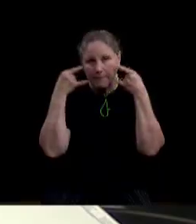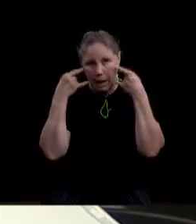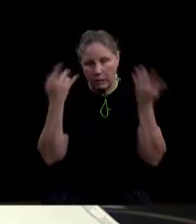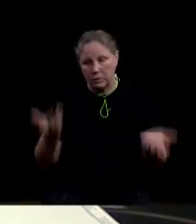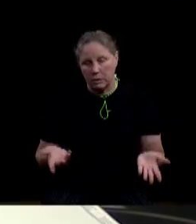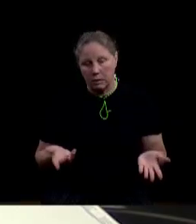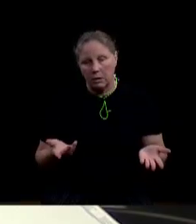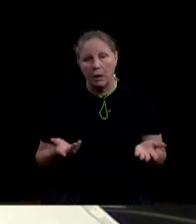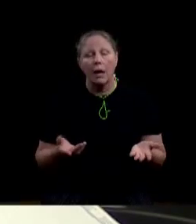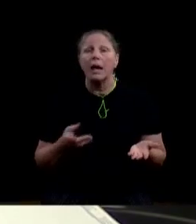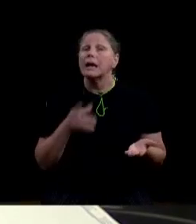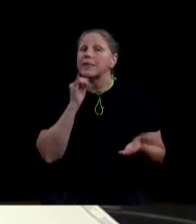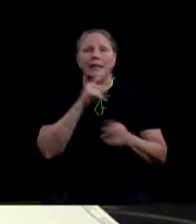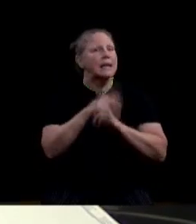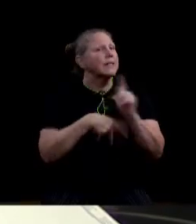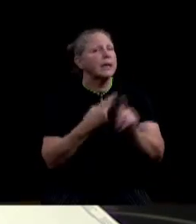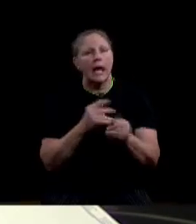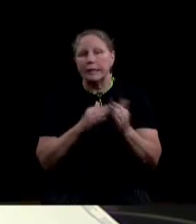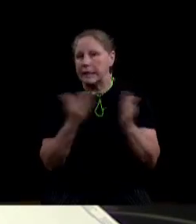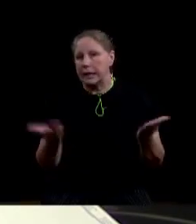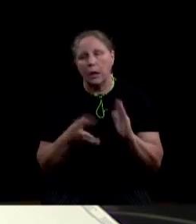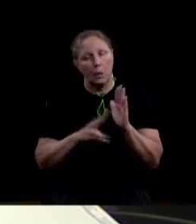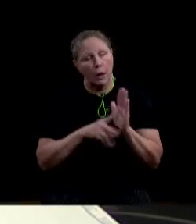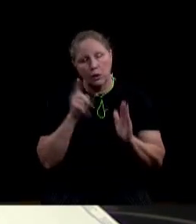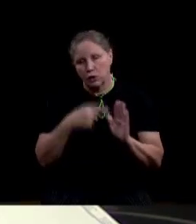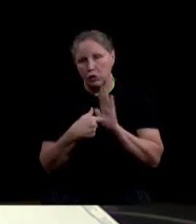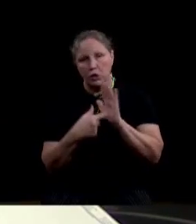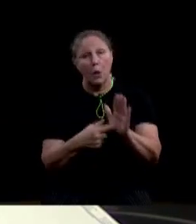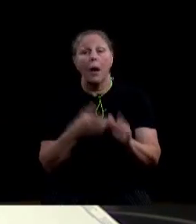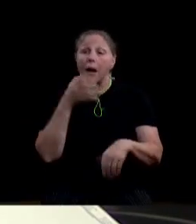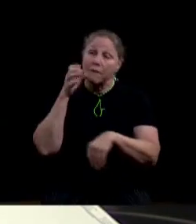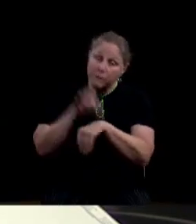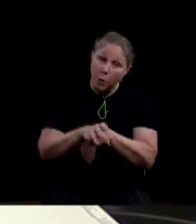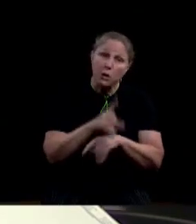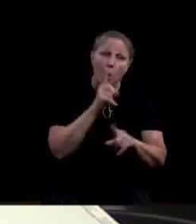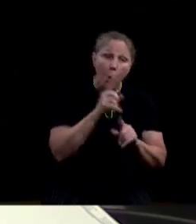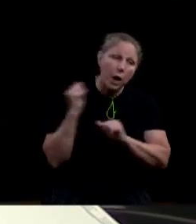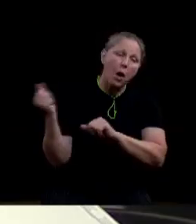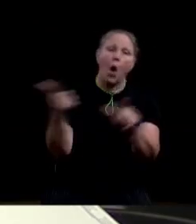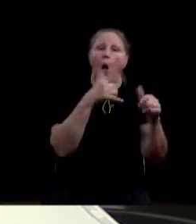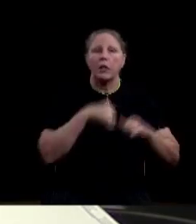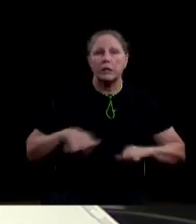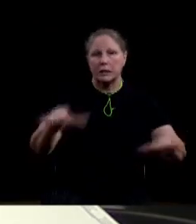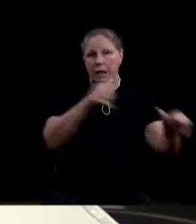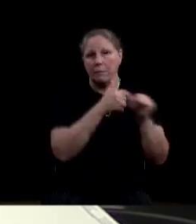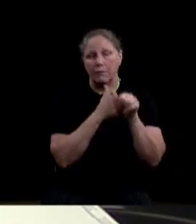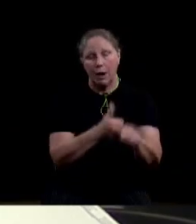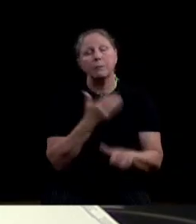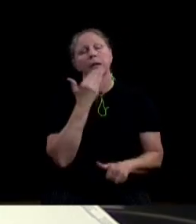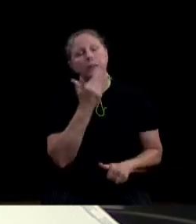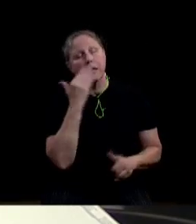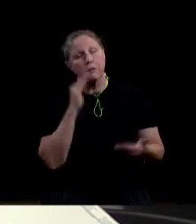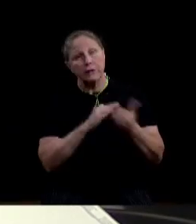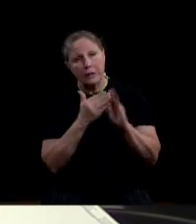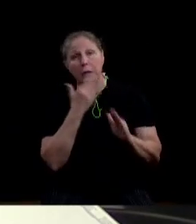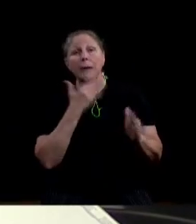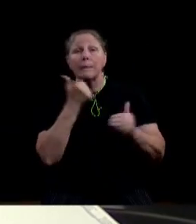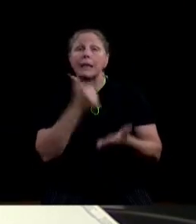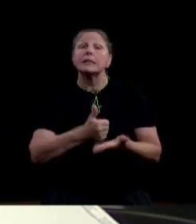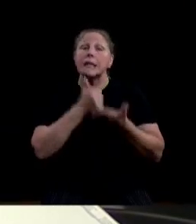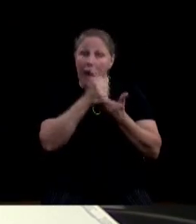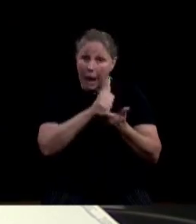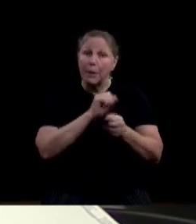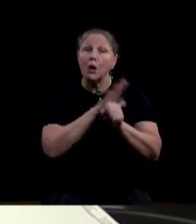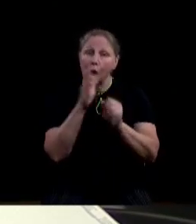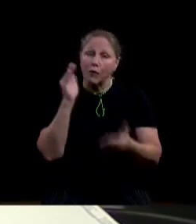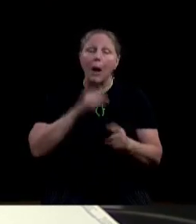should not force one view on all. I appreciate the city doing their best to help the situation. However, this is not the way to go